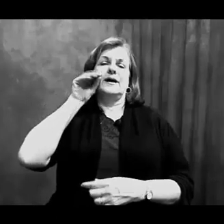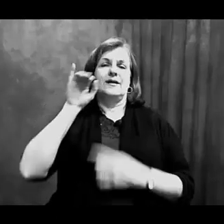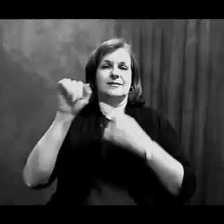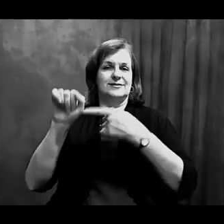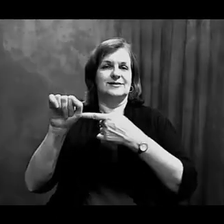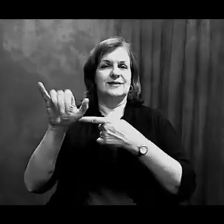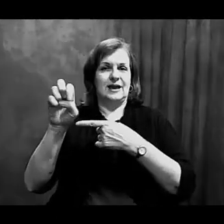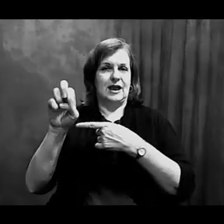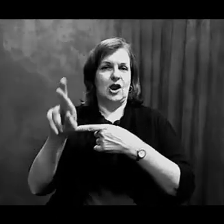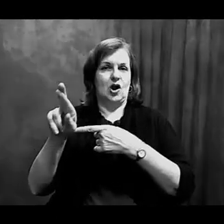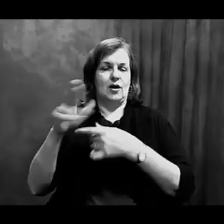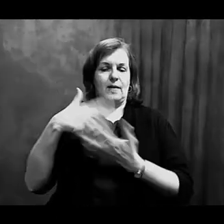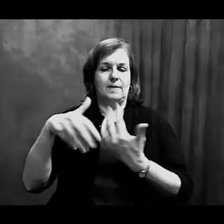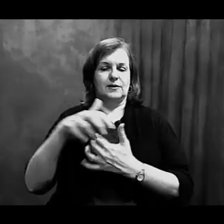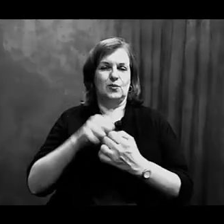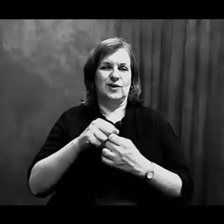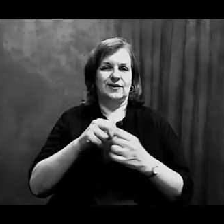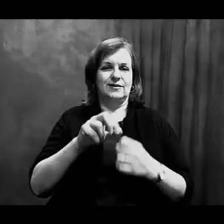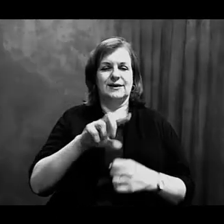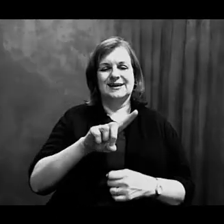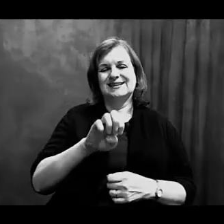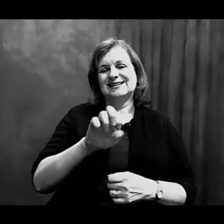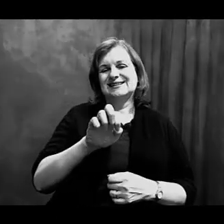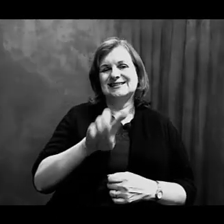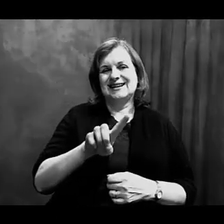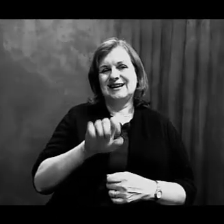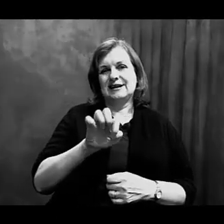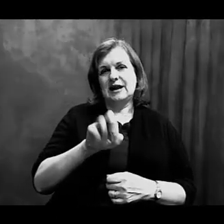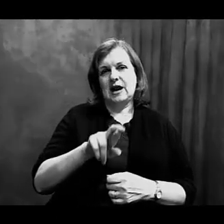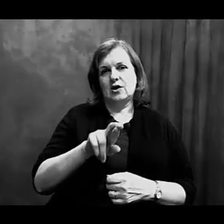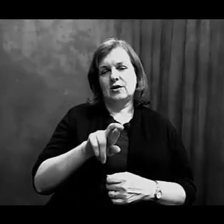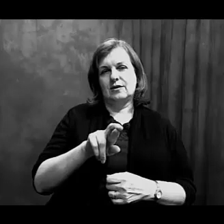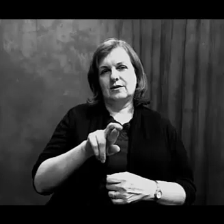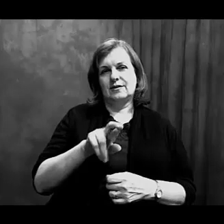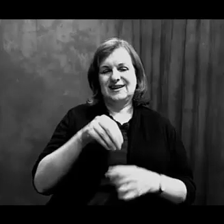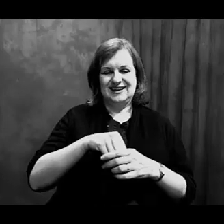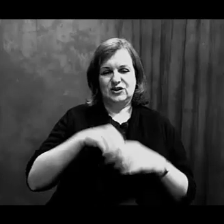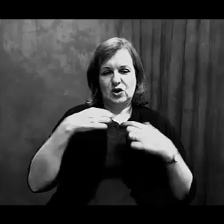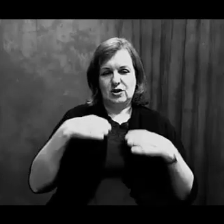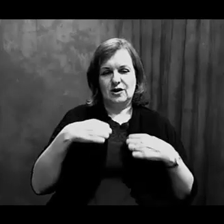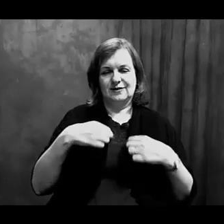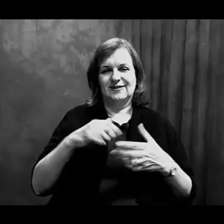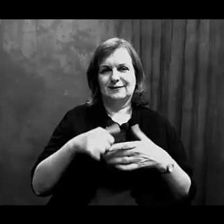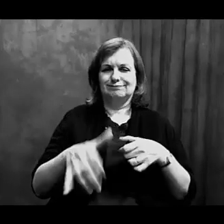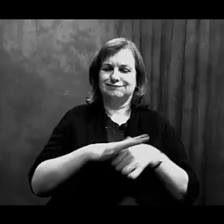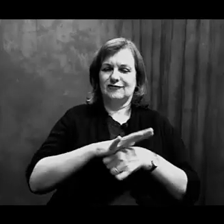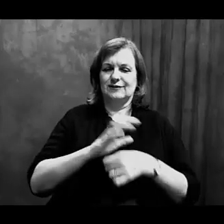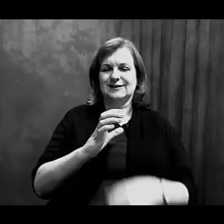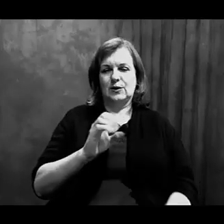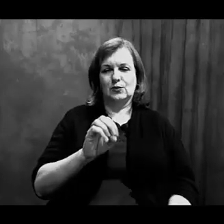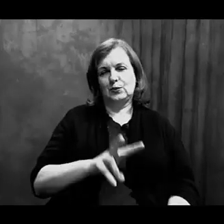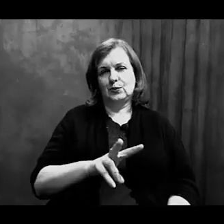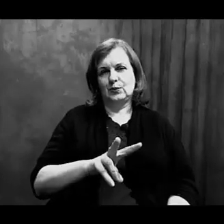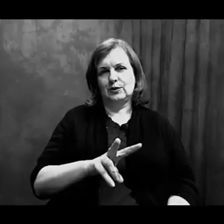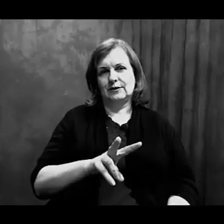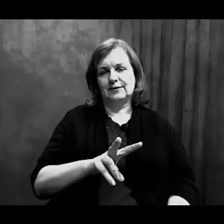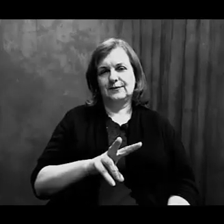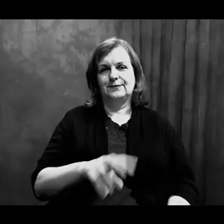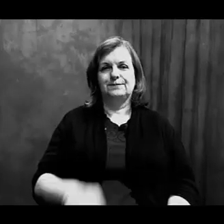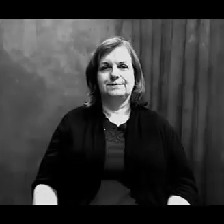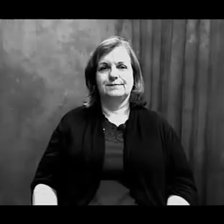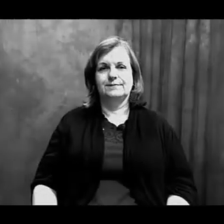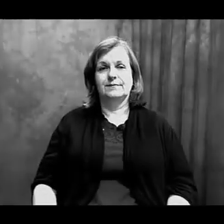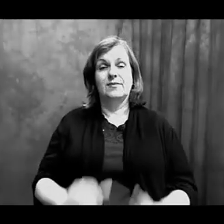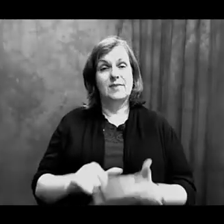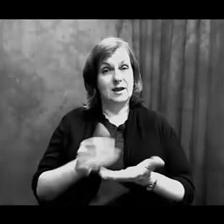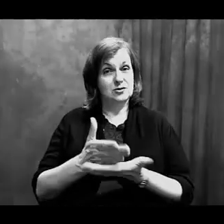the dead air or that CO2 rich air that's already in your lungs. This